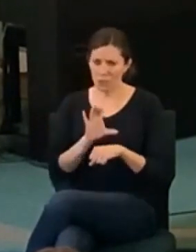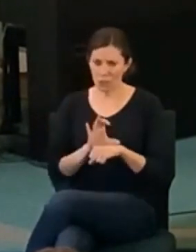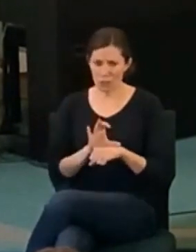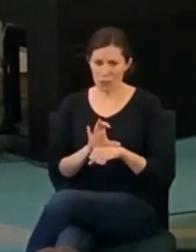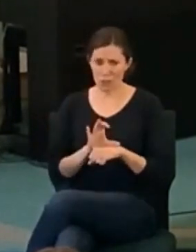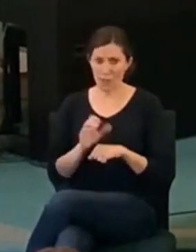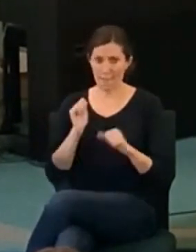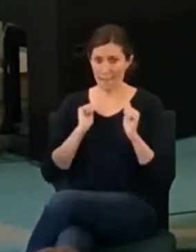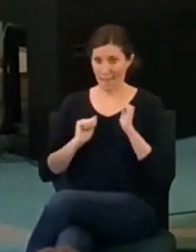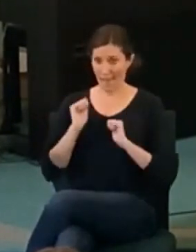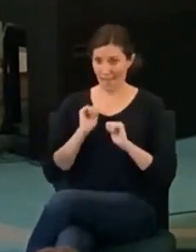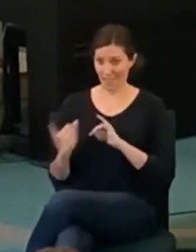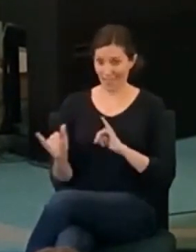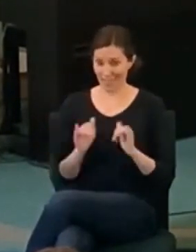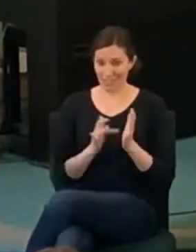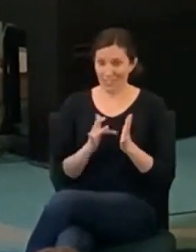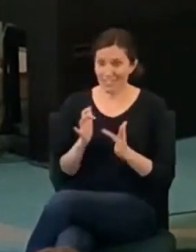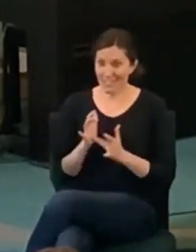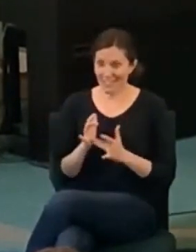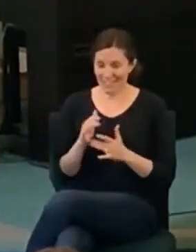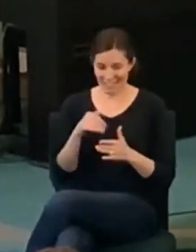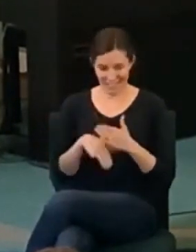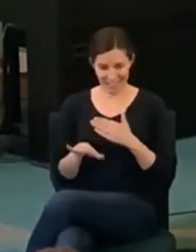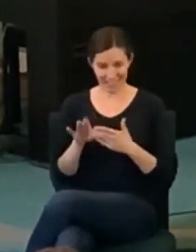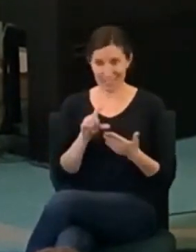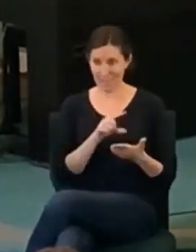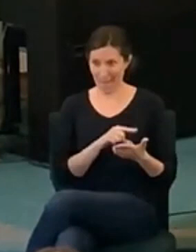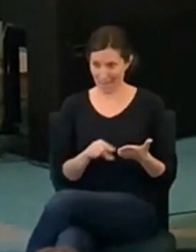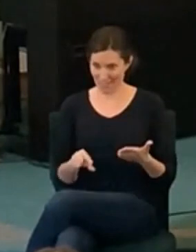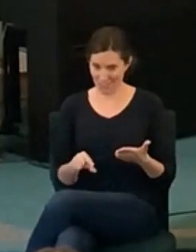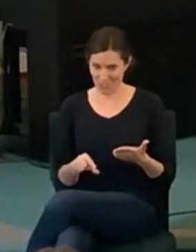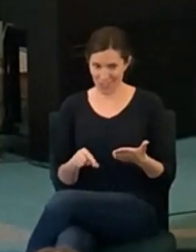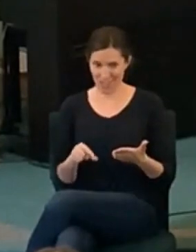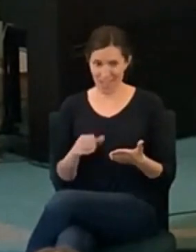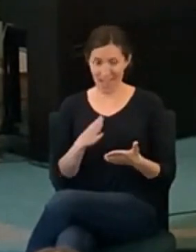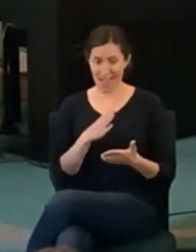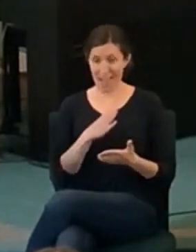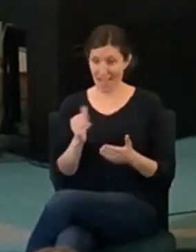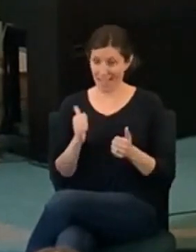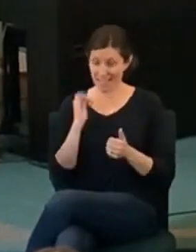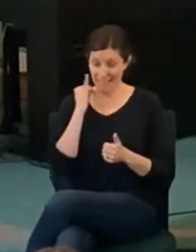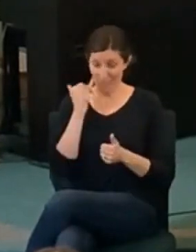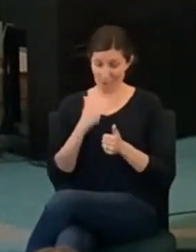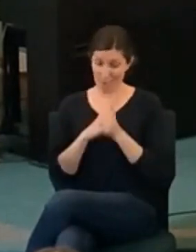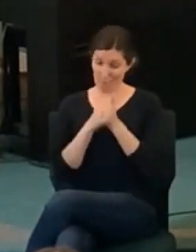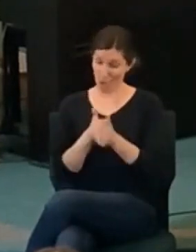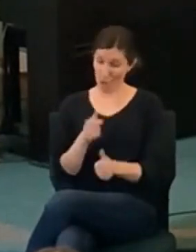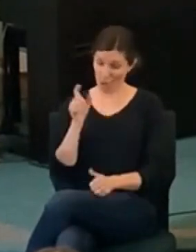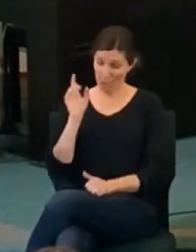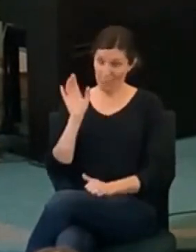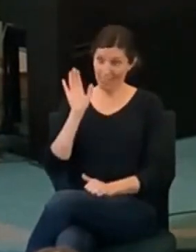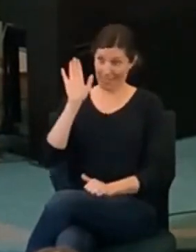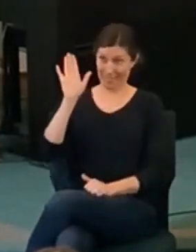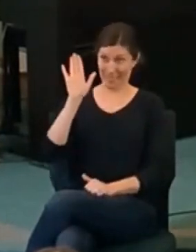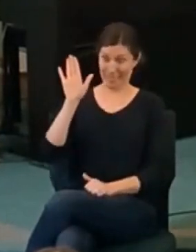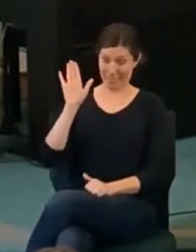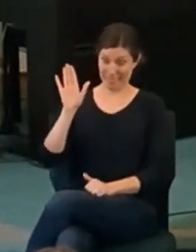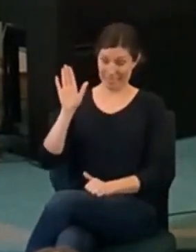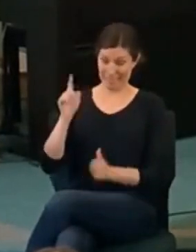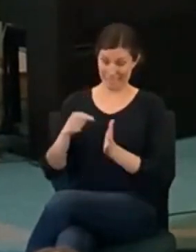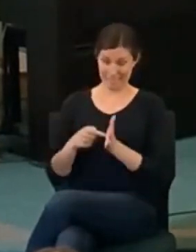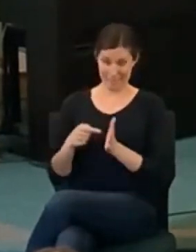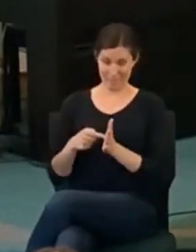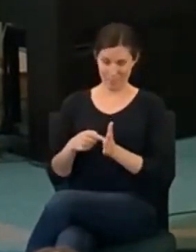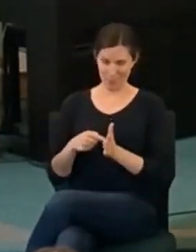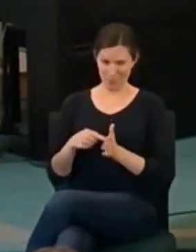us, helps us battle some of those common misconceptions that have come about from the